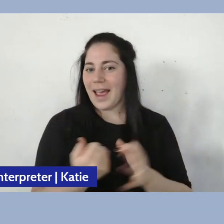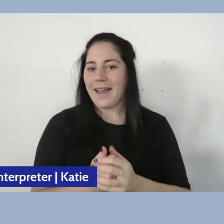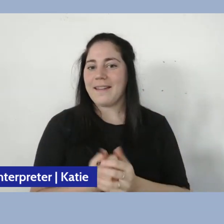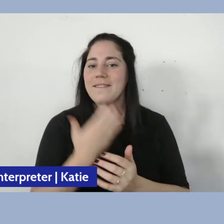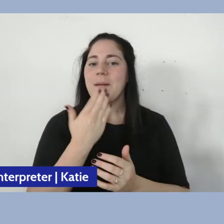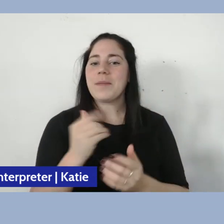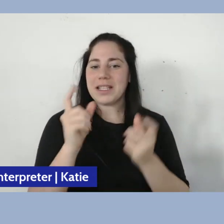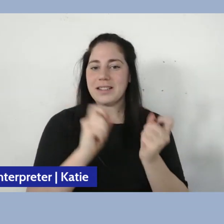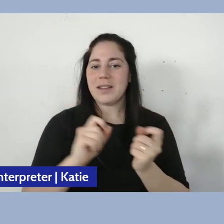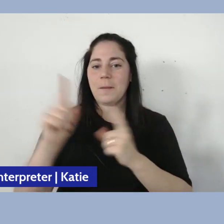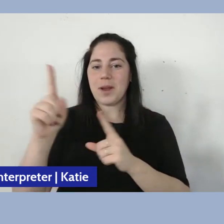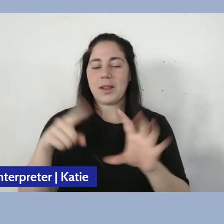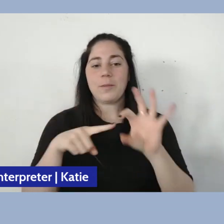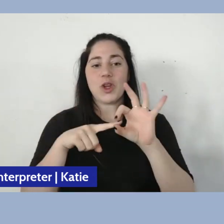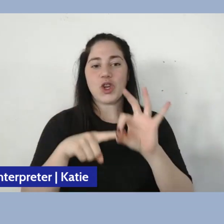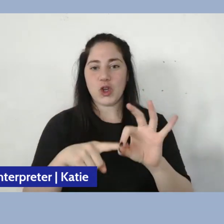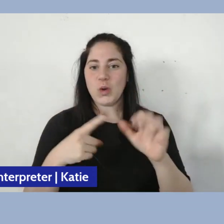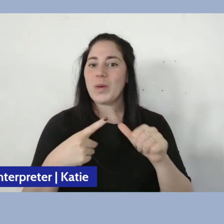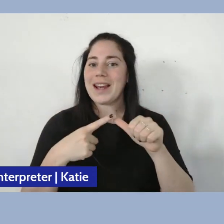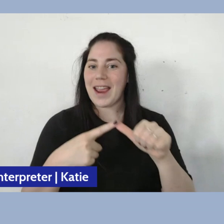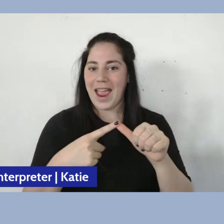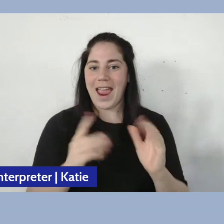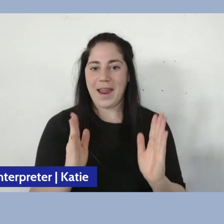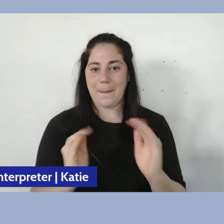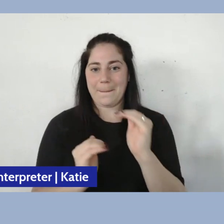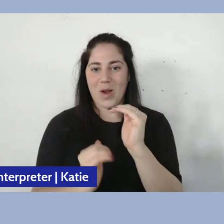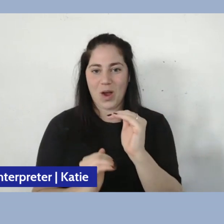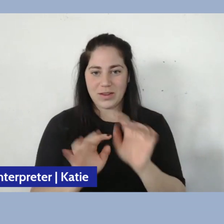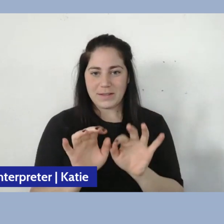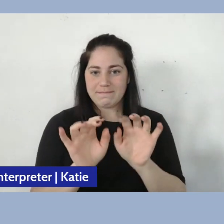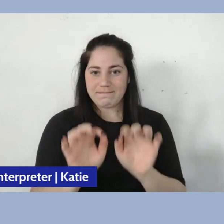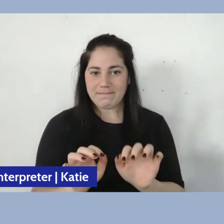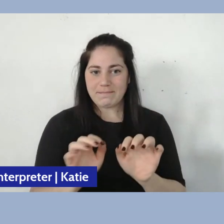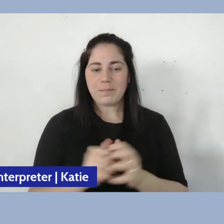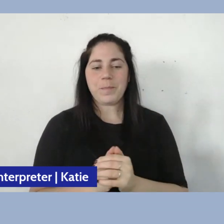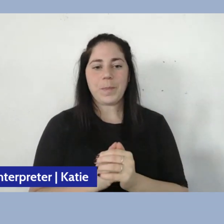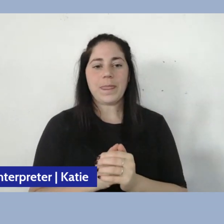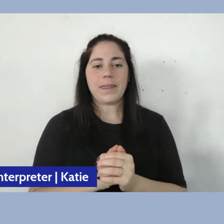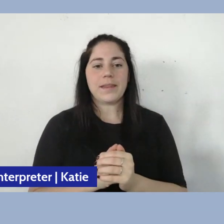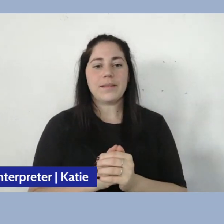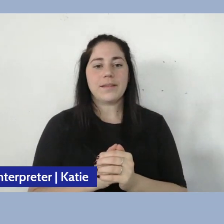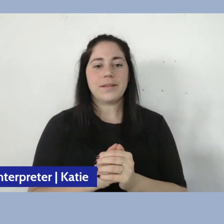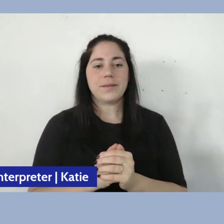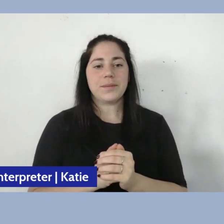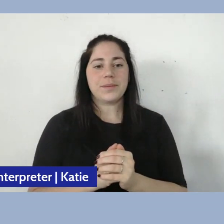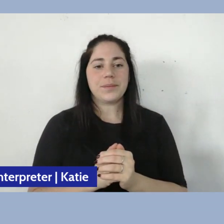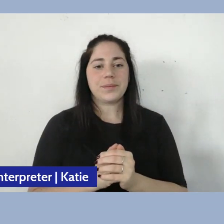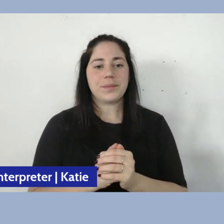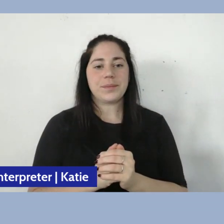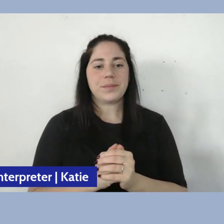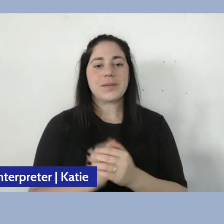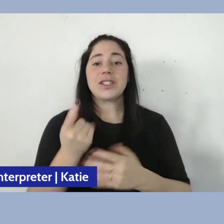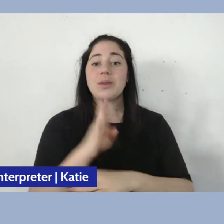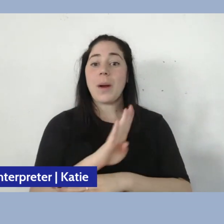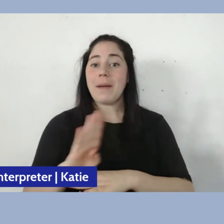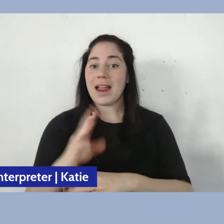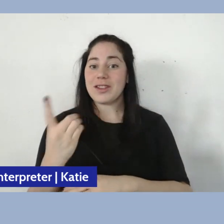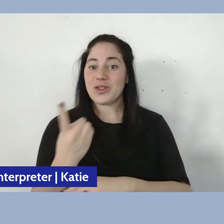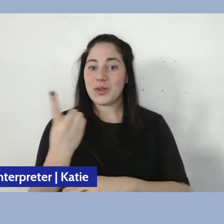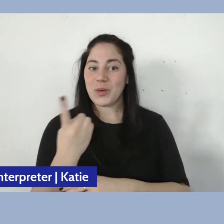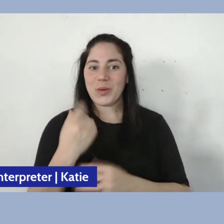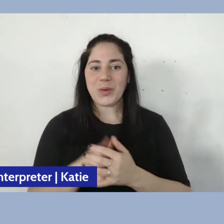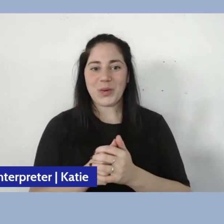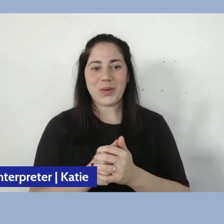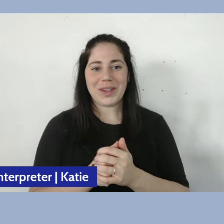via the Q&A box below, and you can also upvote questions. So our panelists are someone